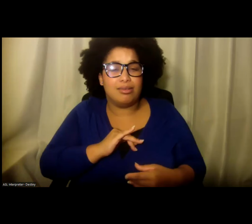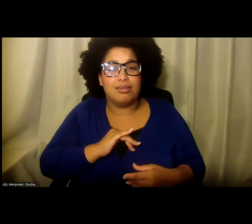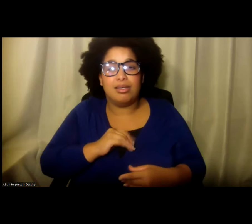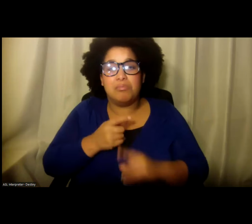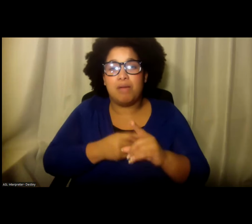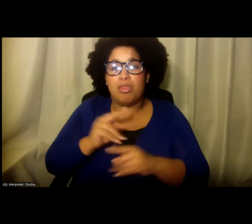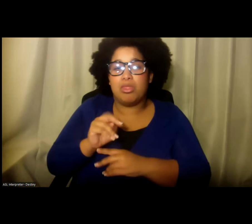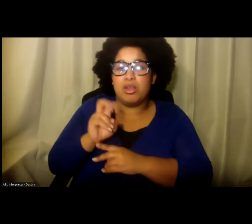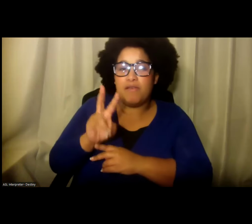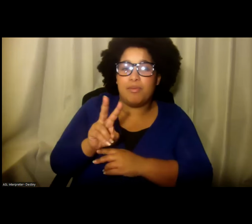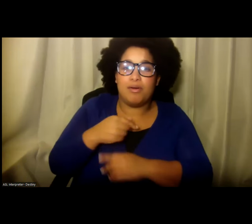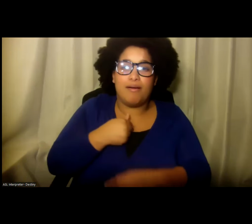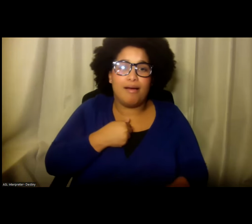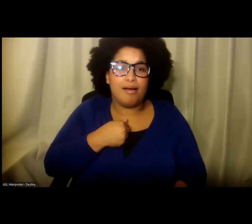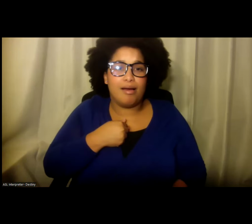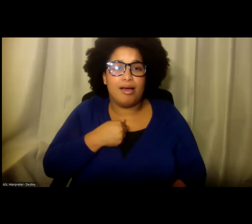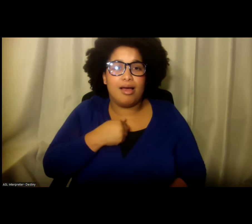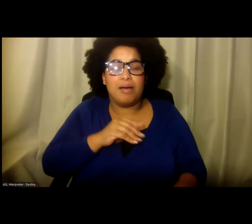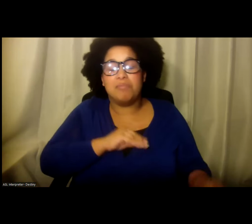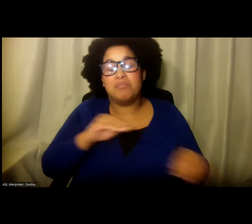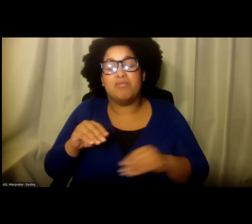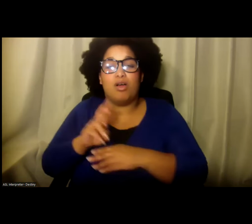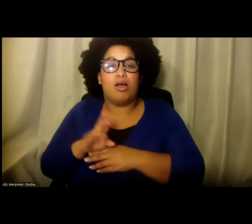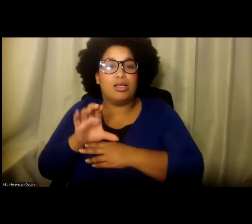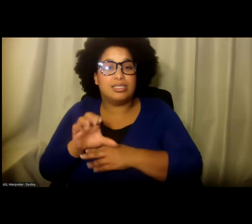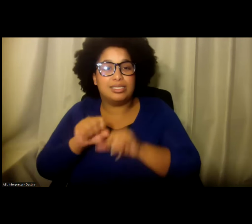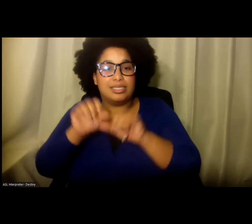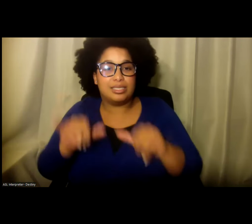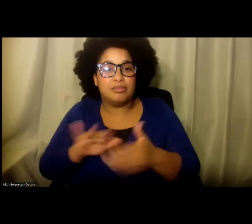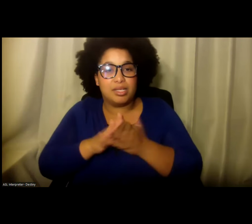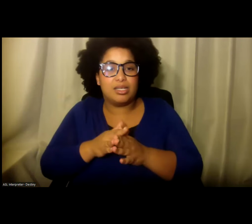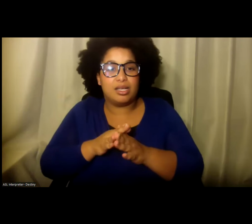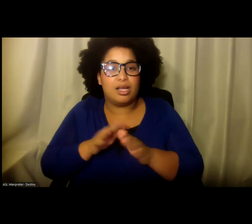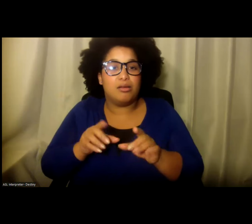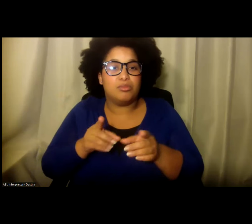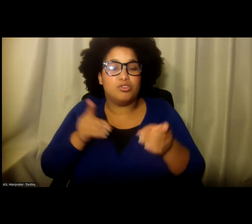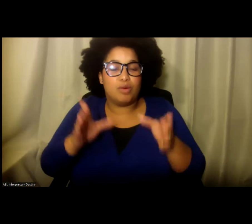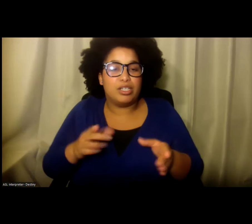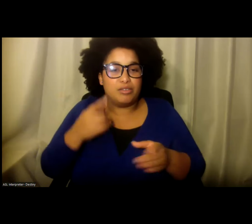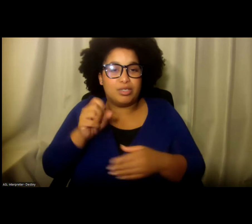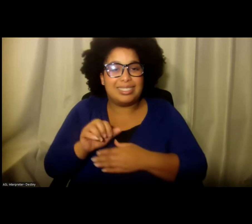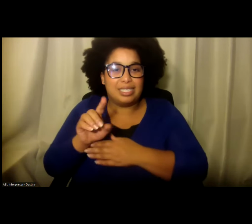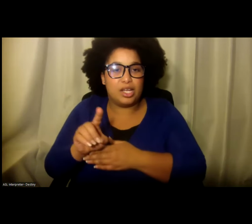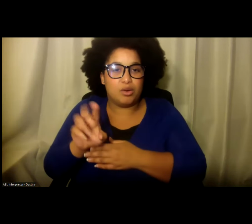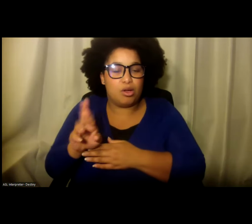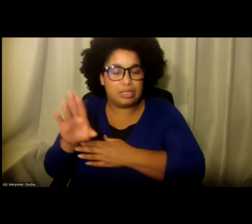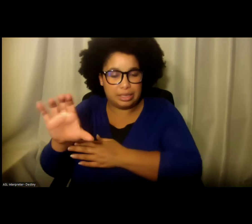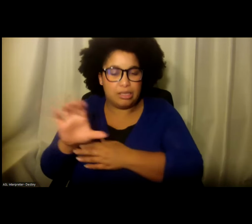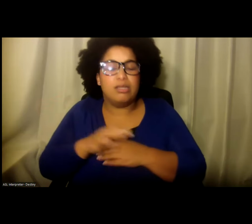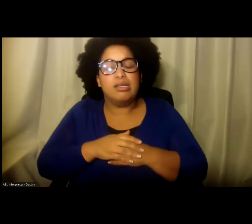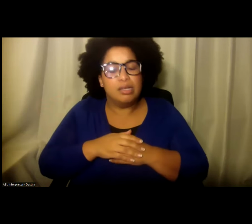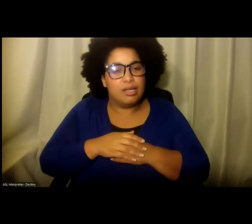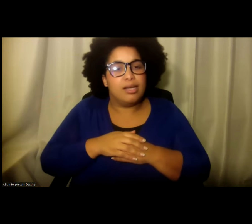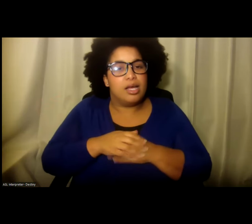was moved over to the regional center system as a director of San Diego Regional Center, and really got to work with